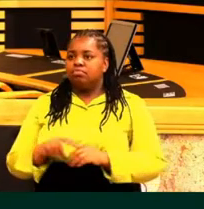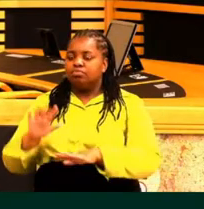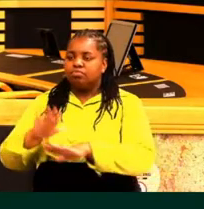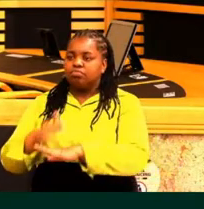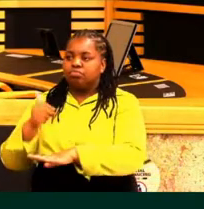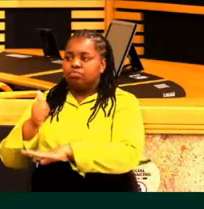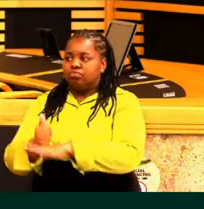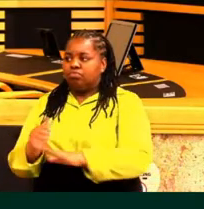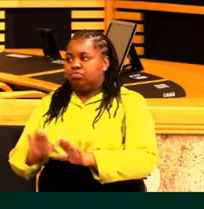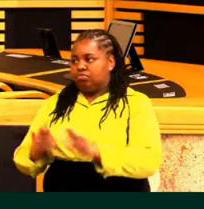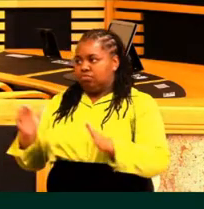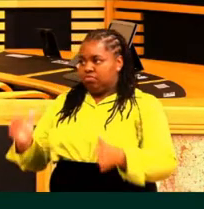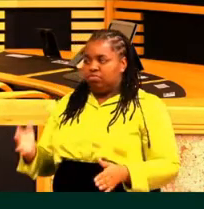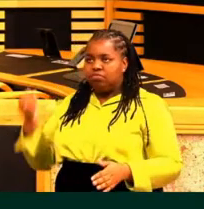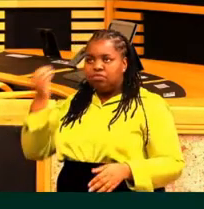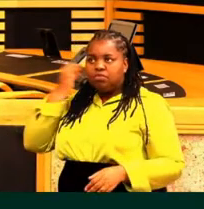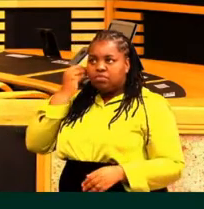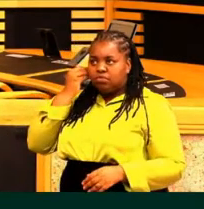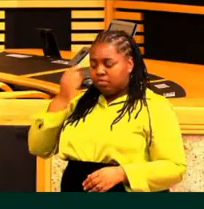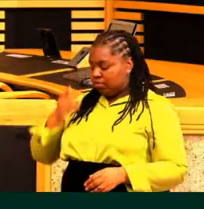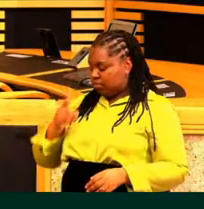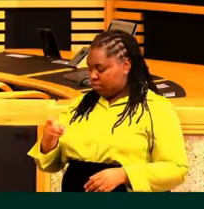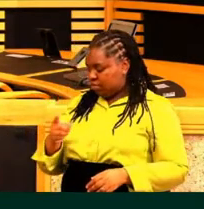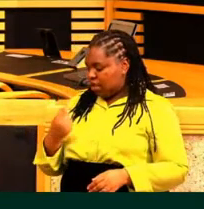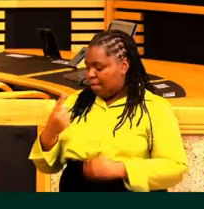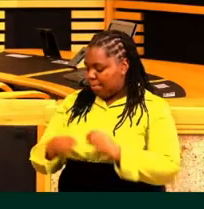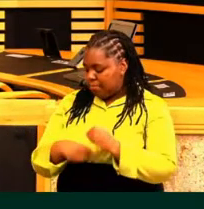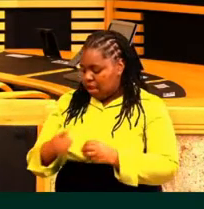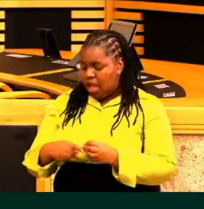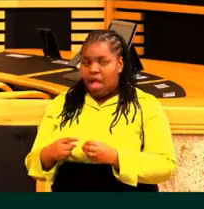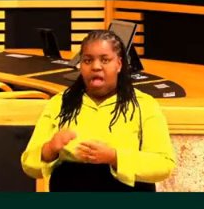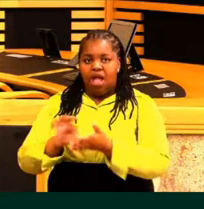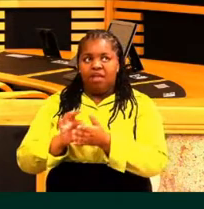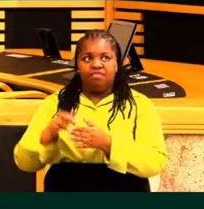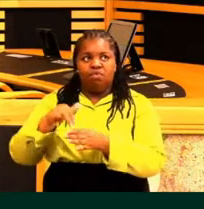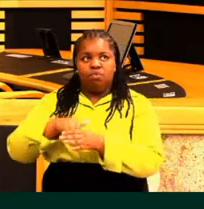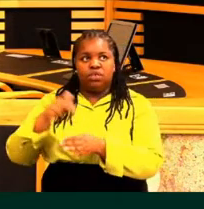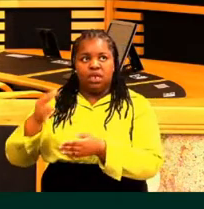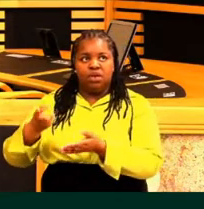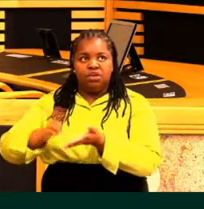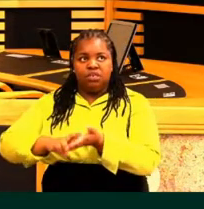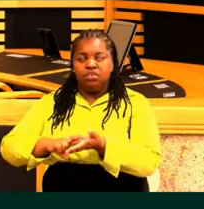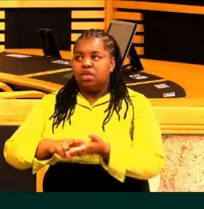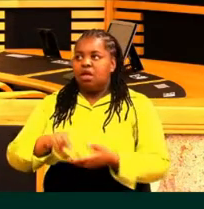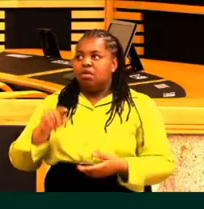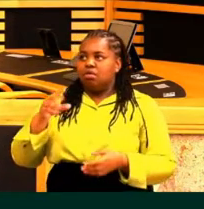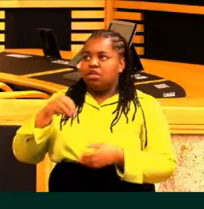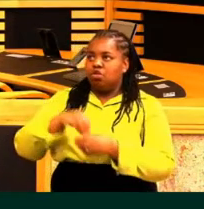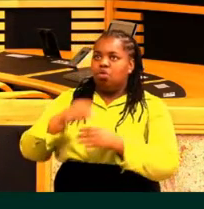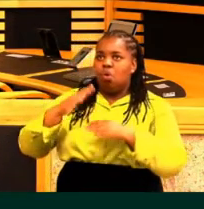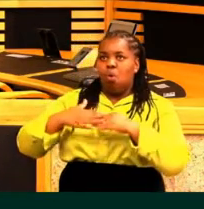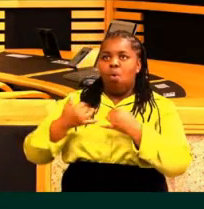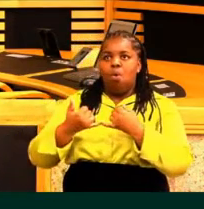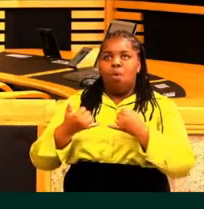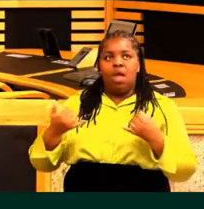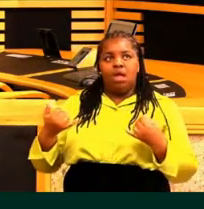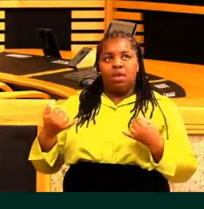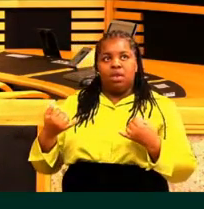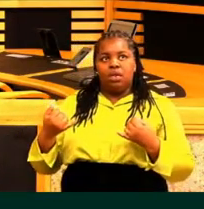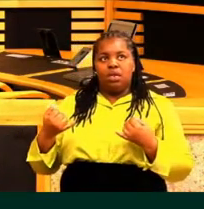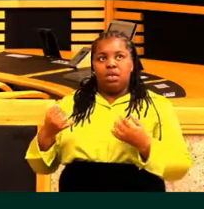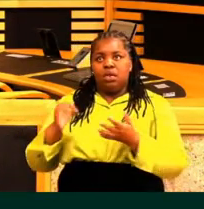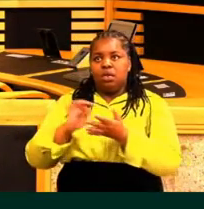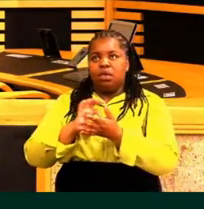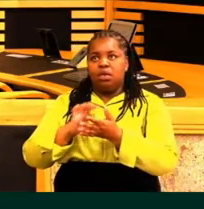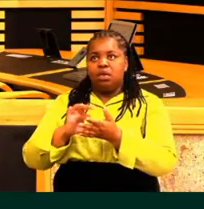up an information desk regarding voter registration including online voter registration